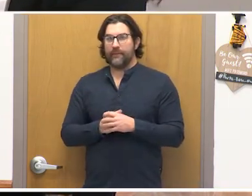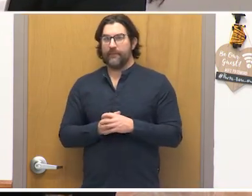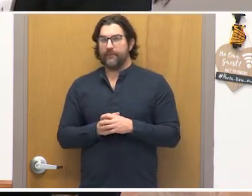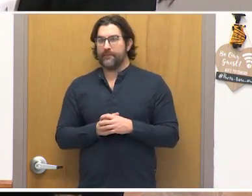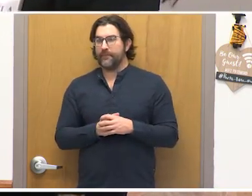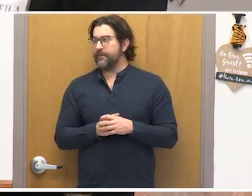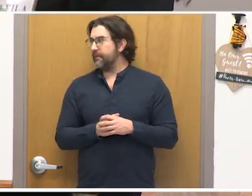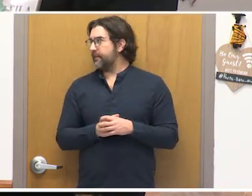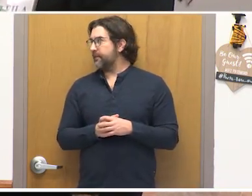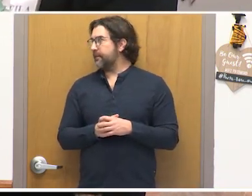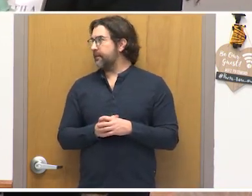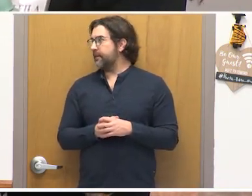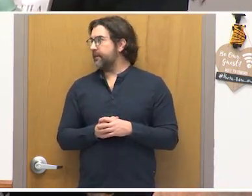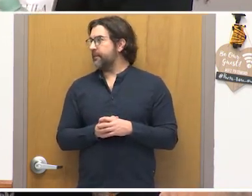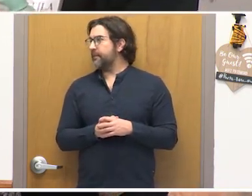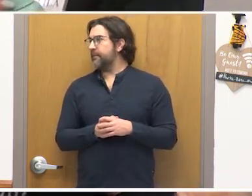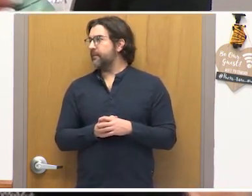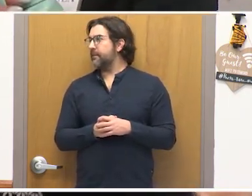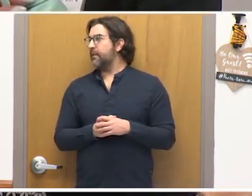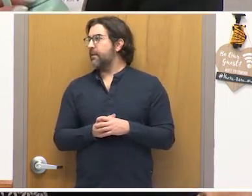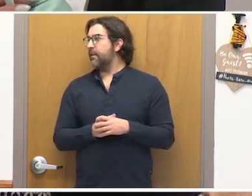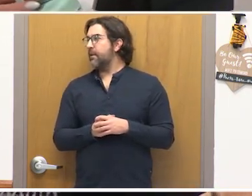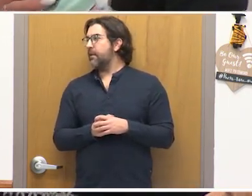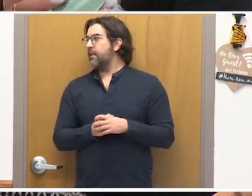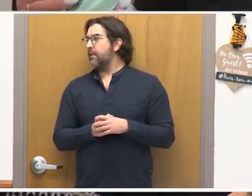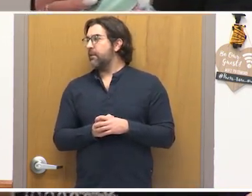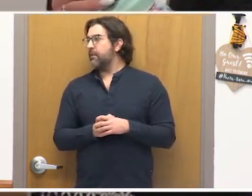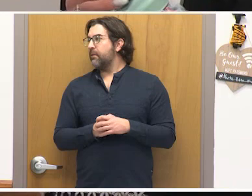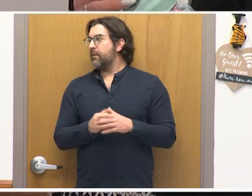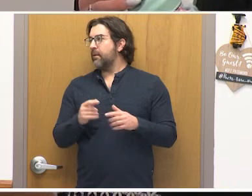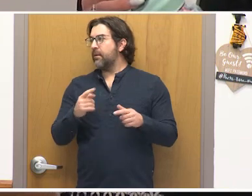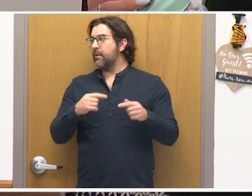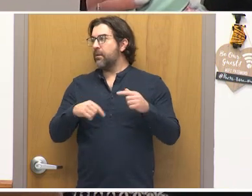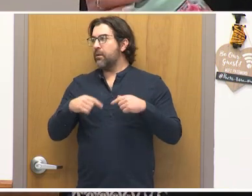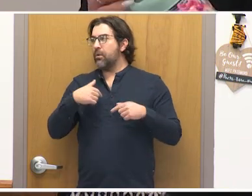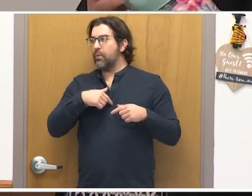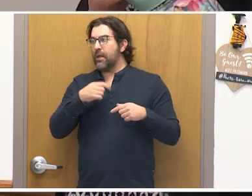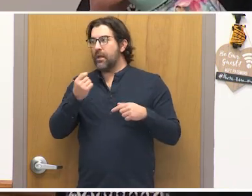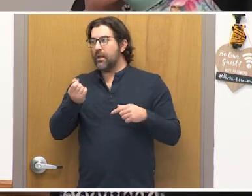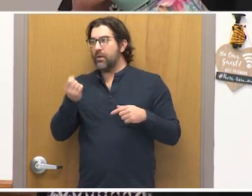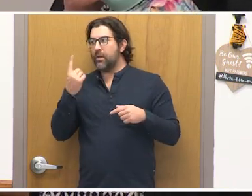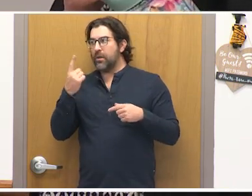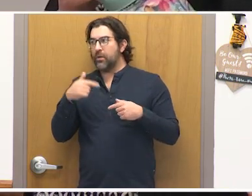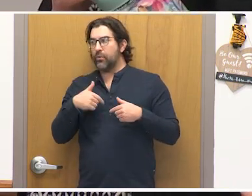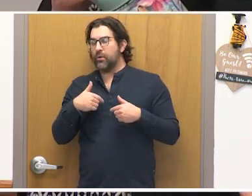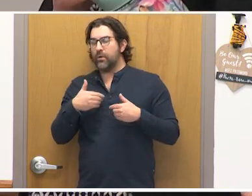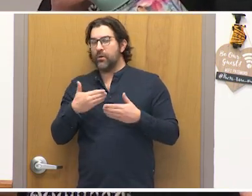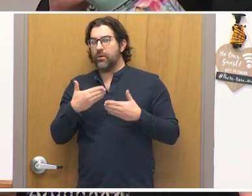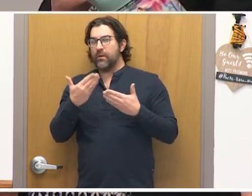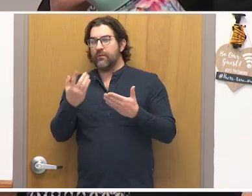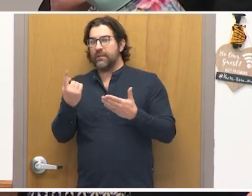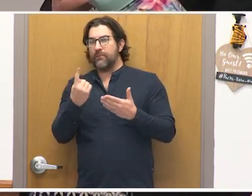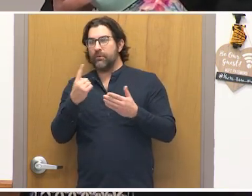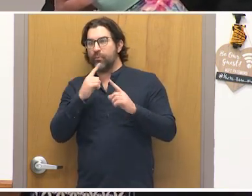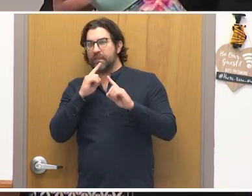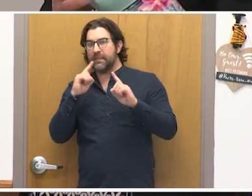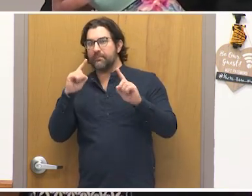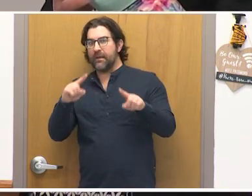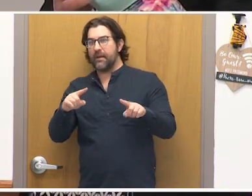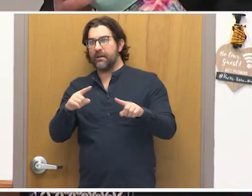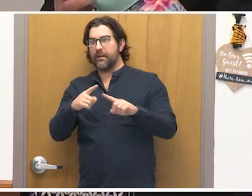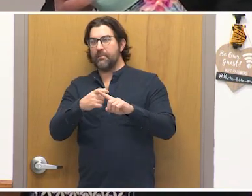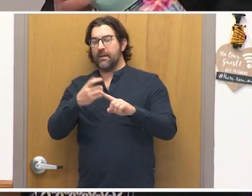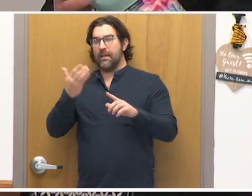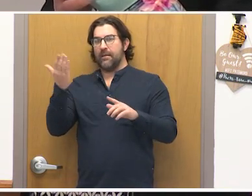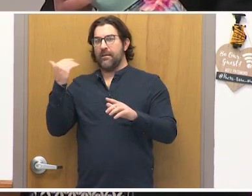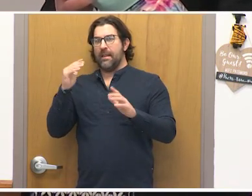Thank you, Domi. I just want to reiterate back to, we understand that you're giving us something to respond to. But from our